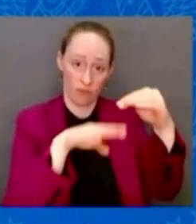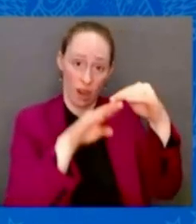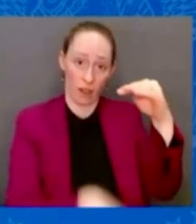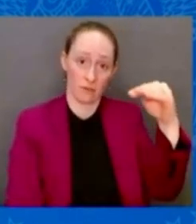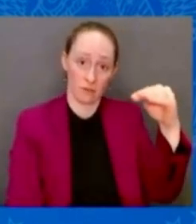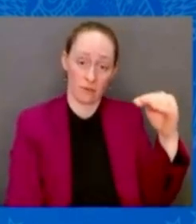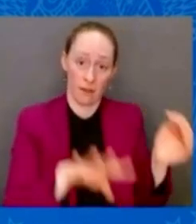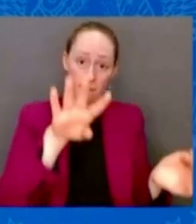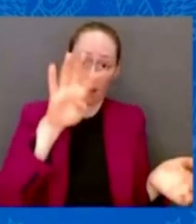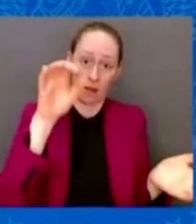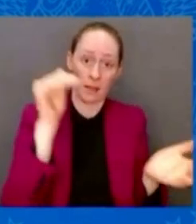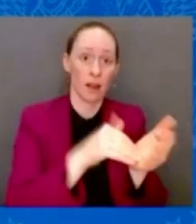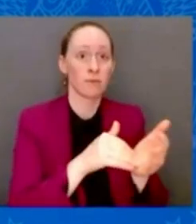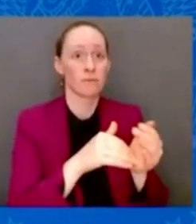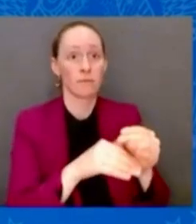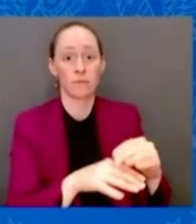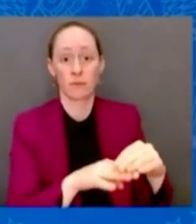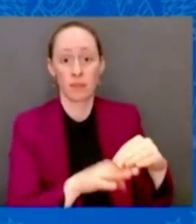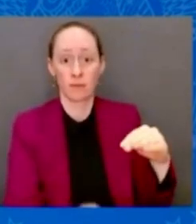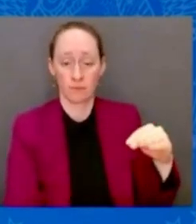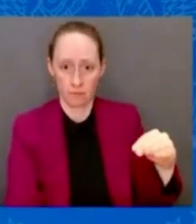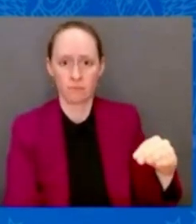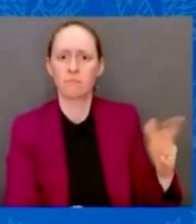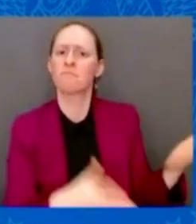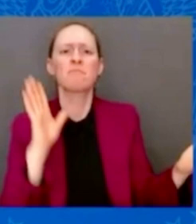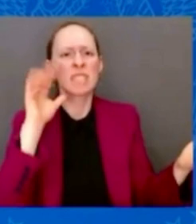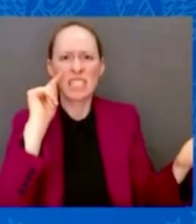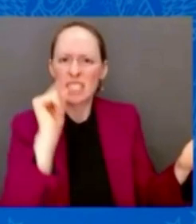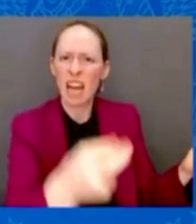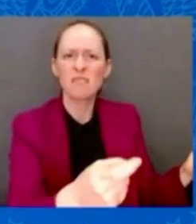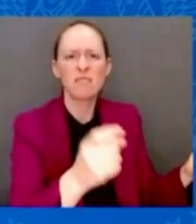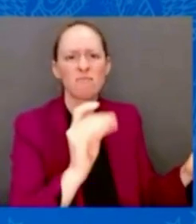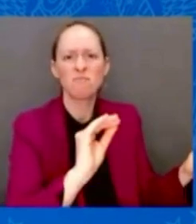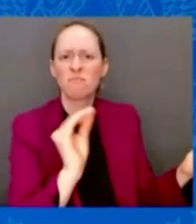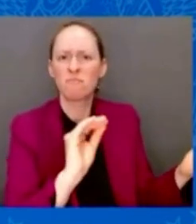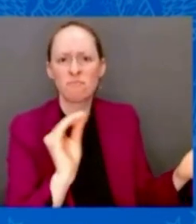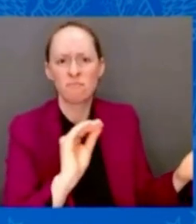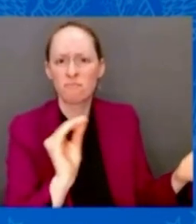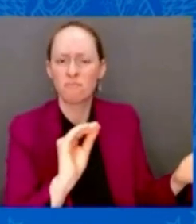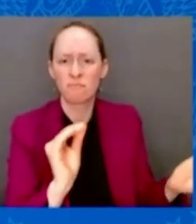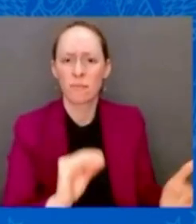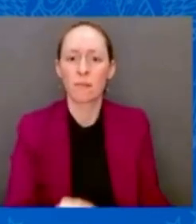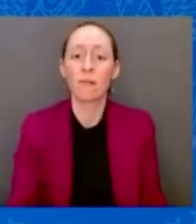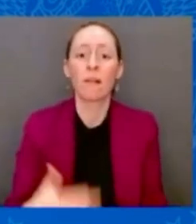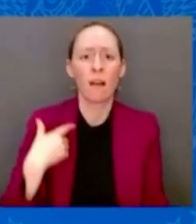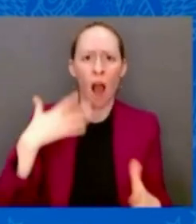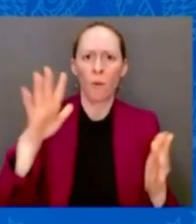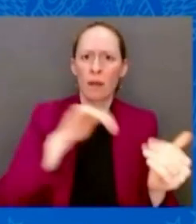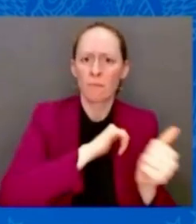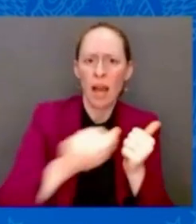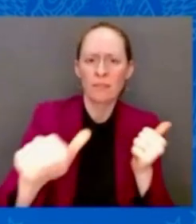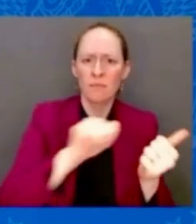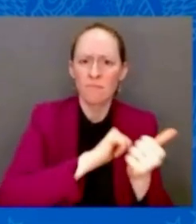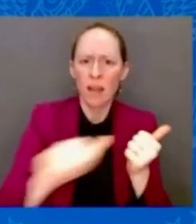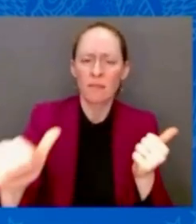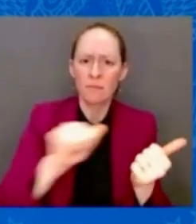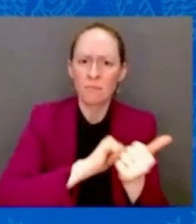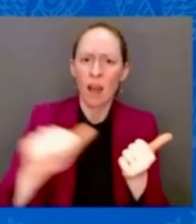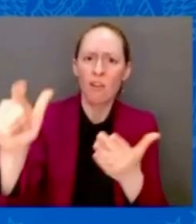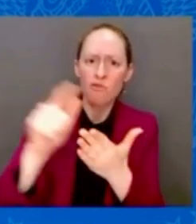stuff you guys wanted me doing and some more, and we still cut the deficit in the last 2 years by $1.7 trillion.